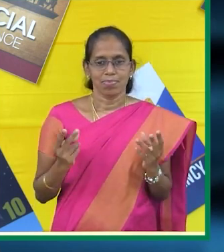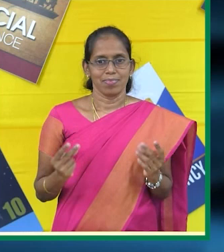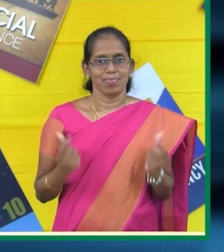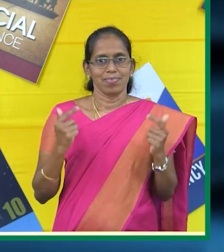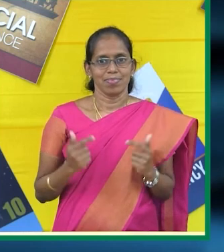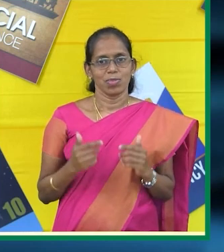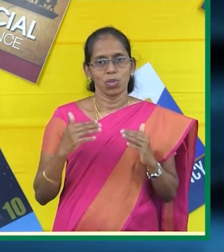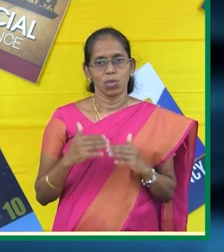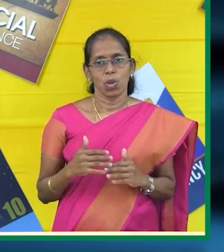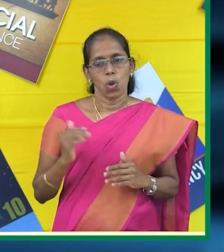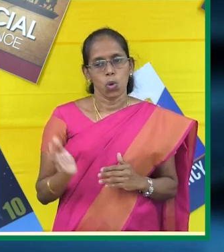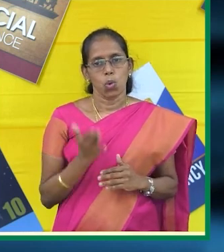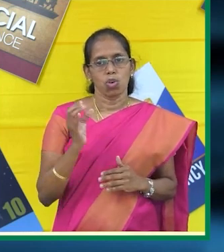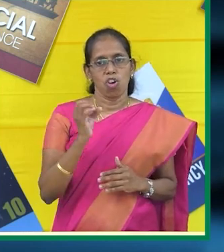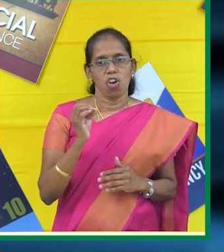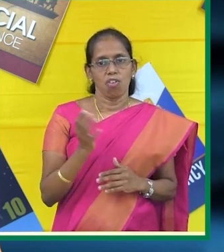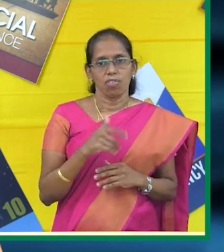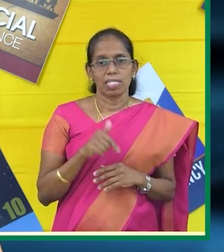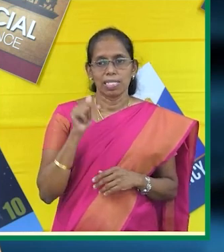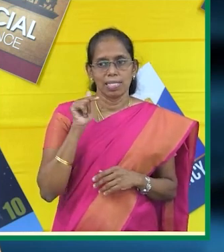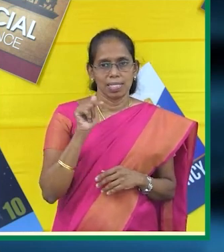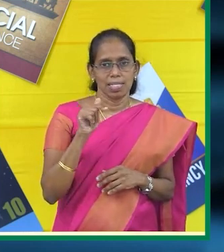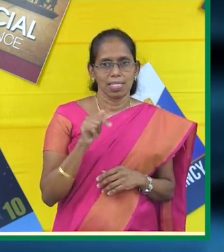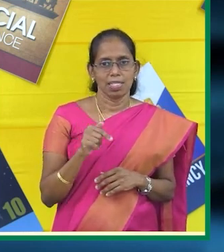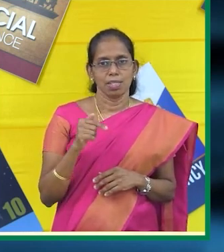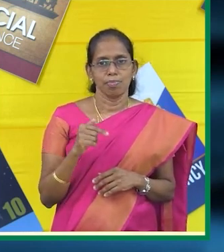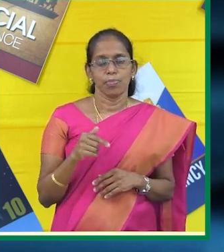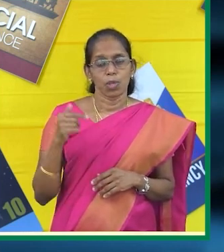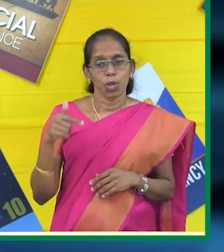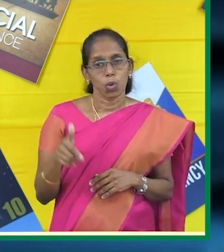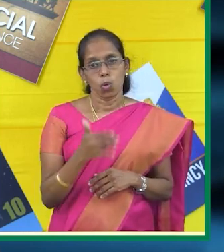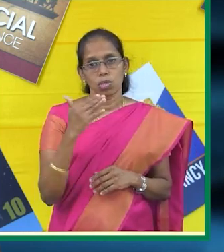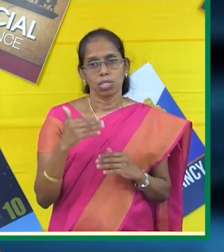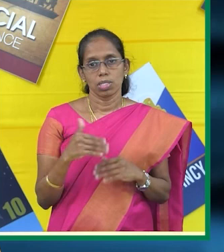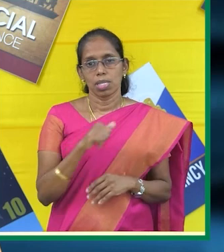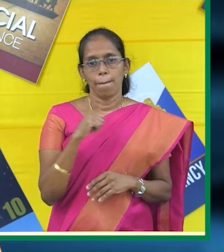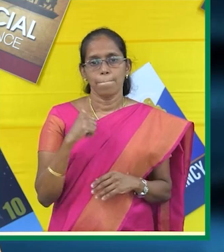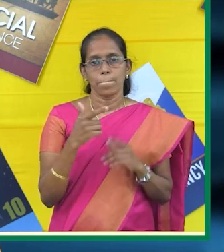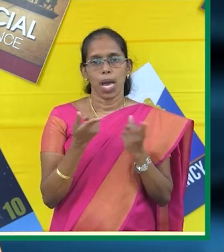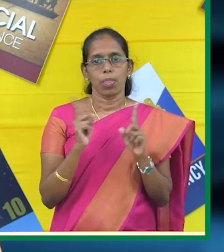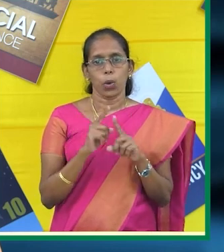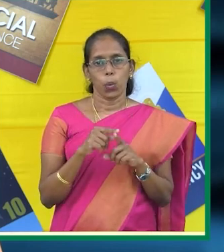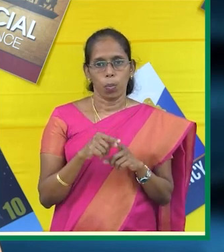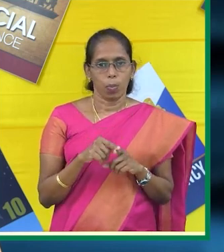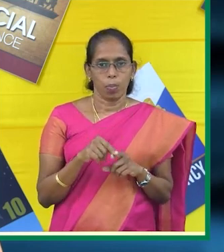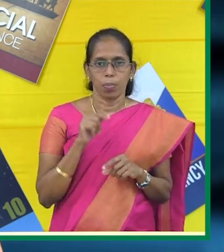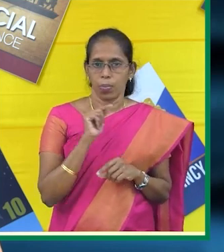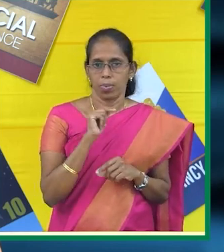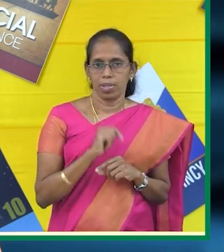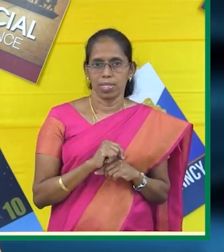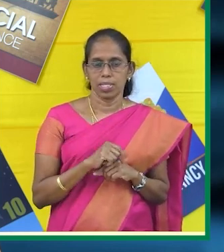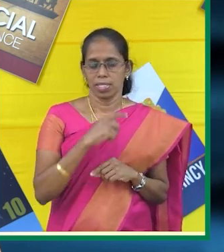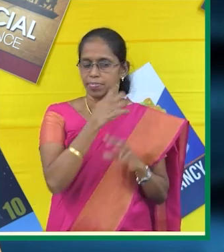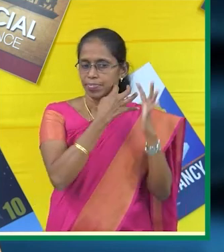to go to office. He goes into the bathroom and he is